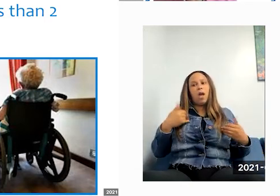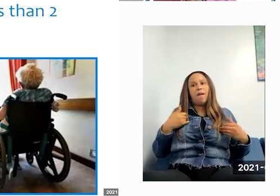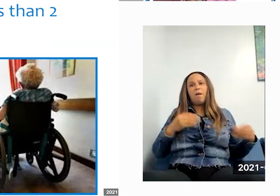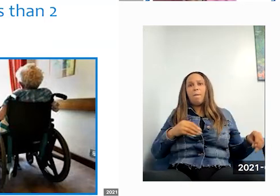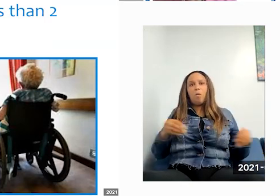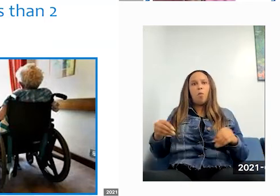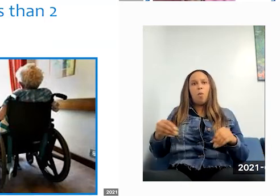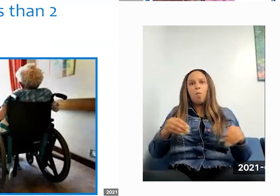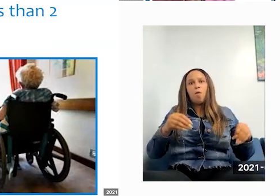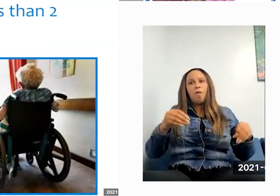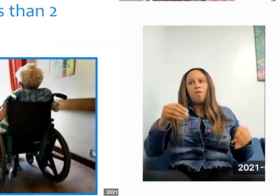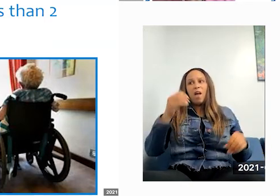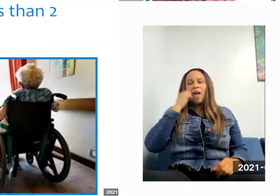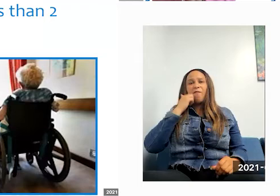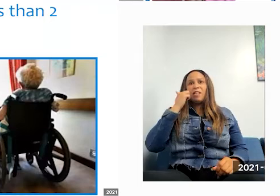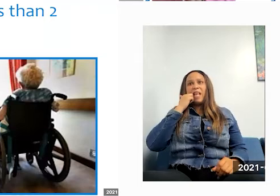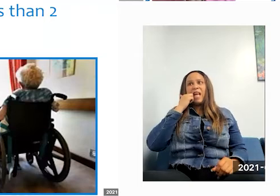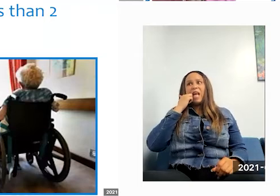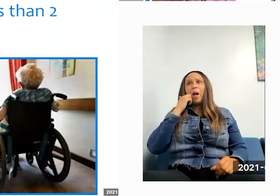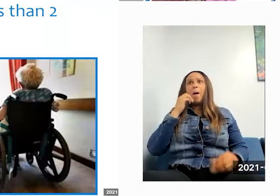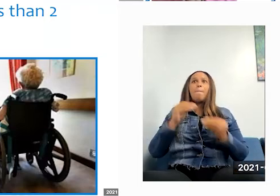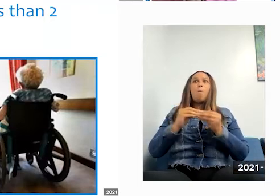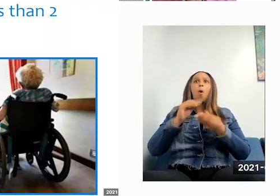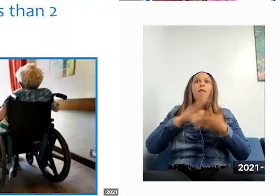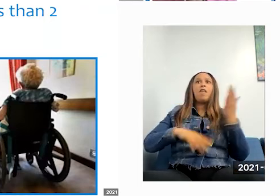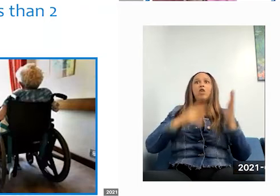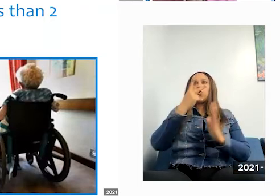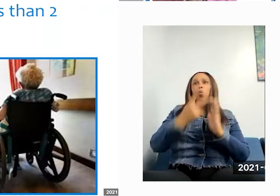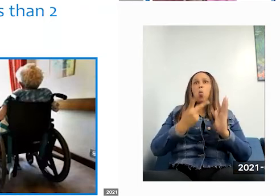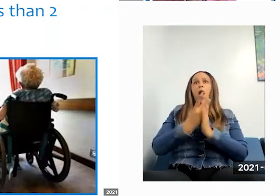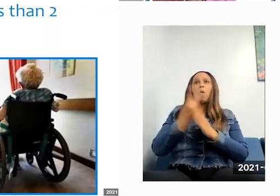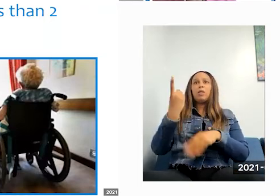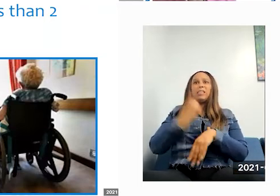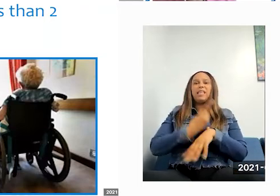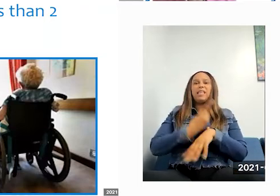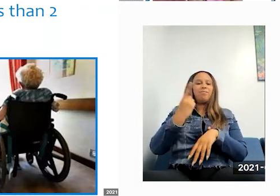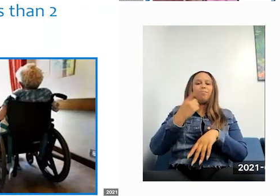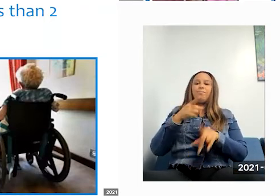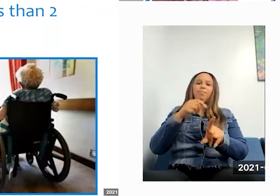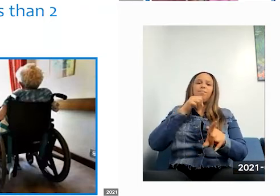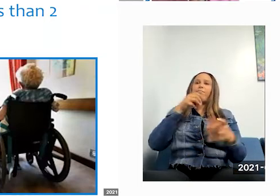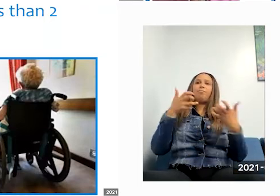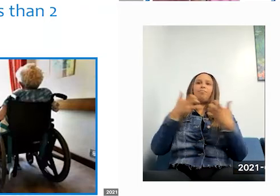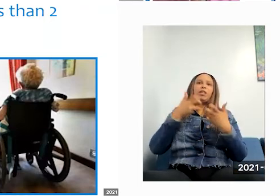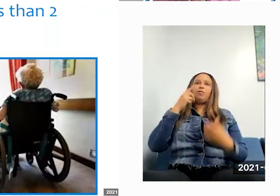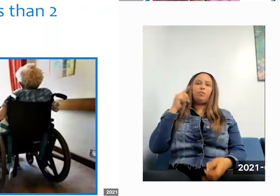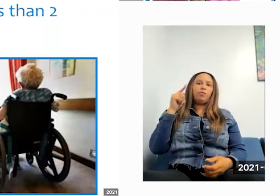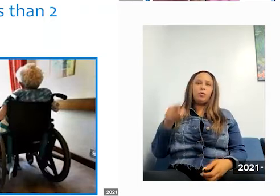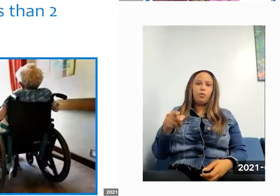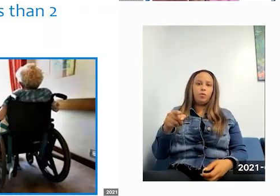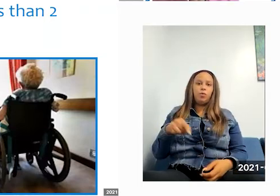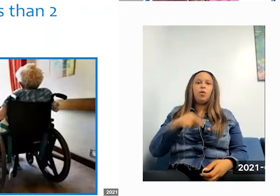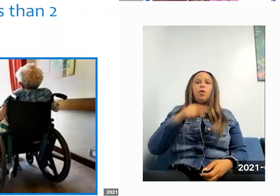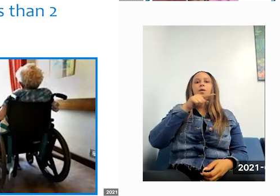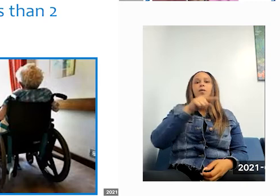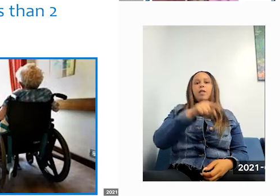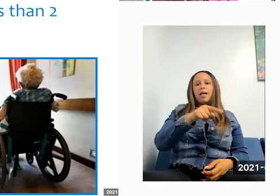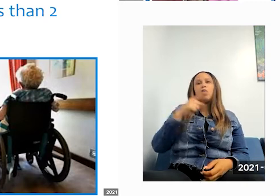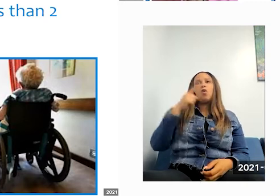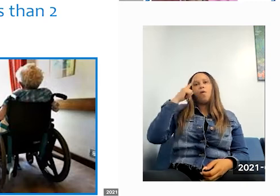to experience this type of chair at all. These are standard manual chairs, fixed